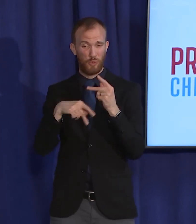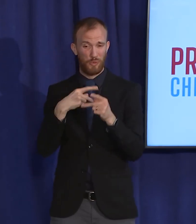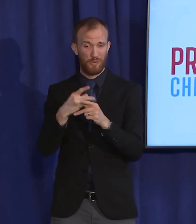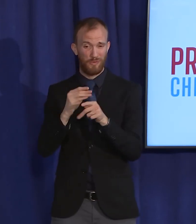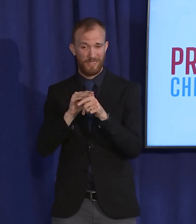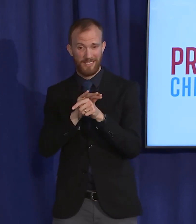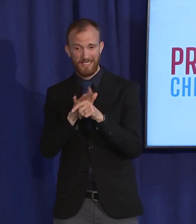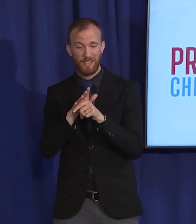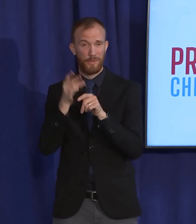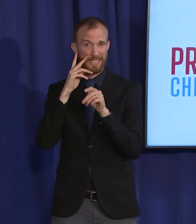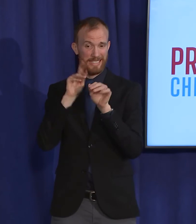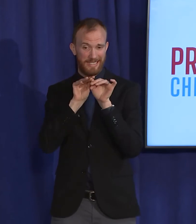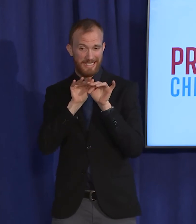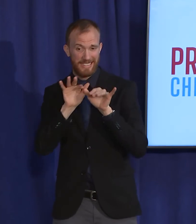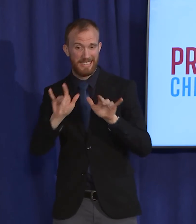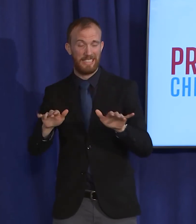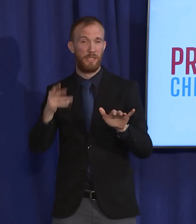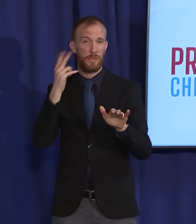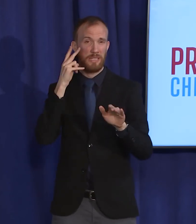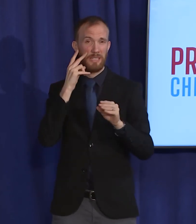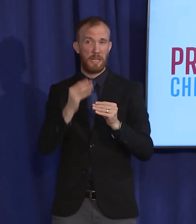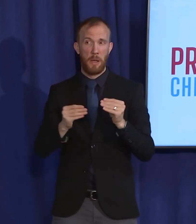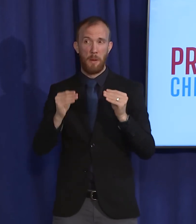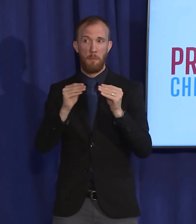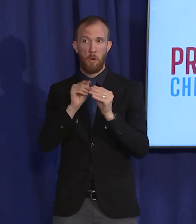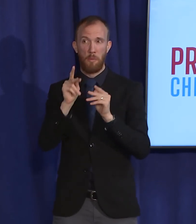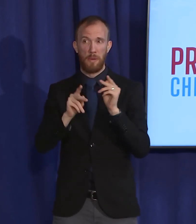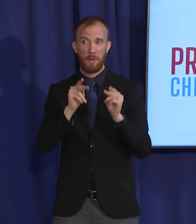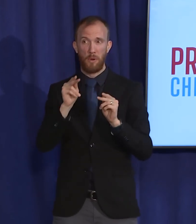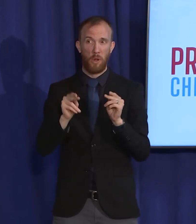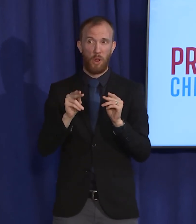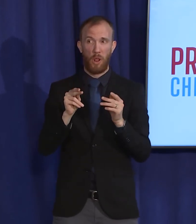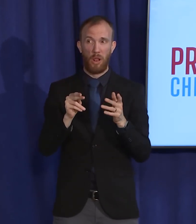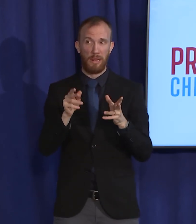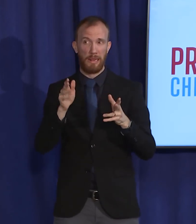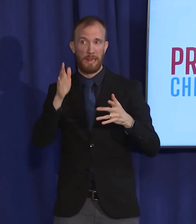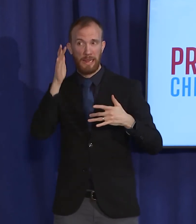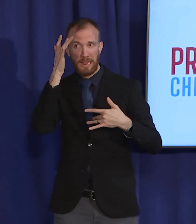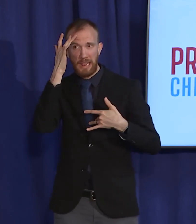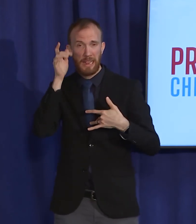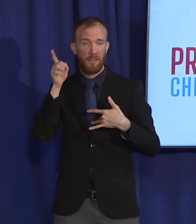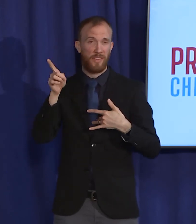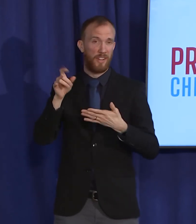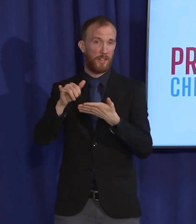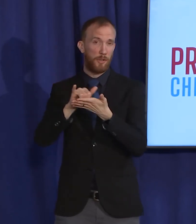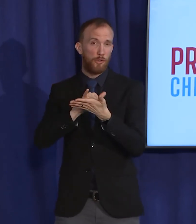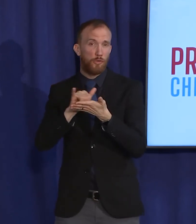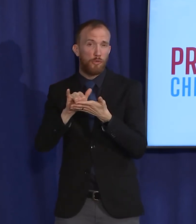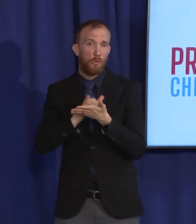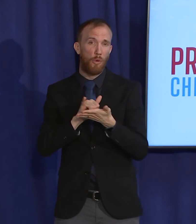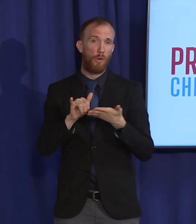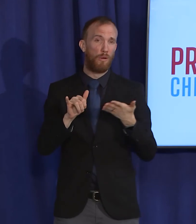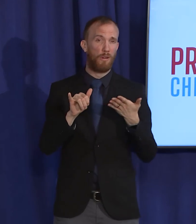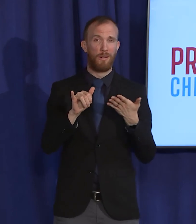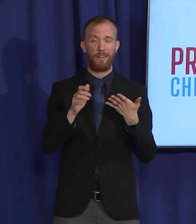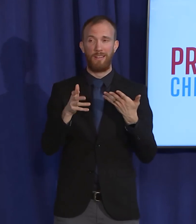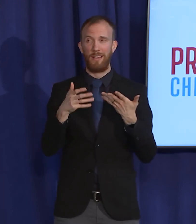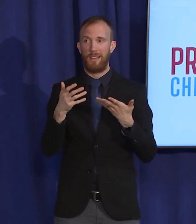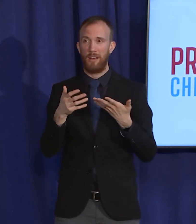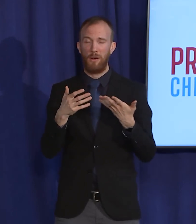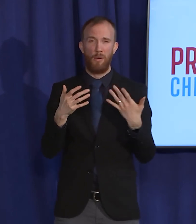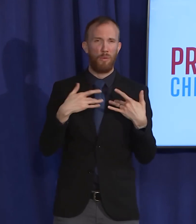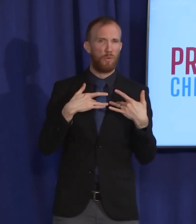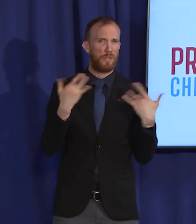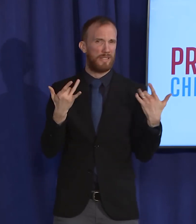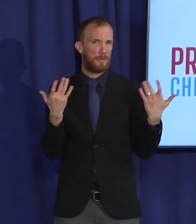Post reported that there's rising infections in the upper Midwest and New York metro area yesterday. Any sense of what's going on in